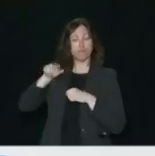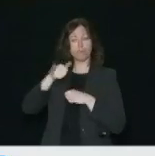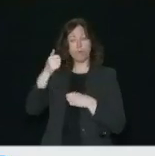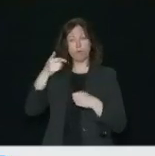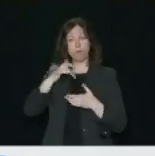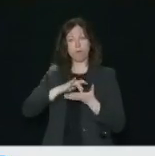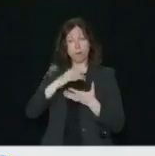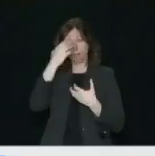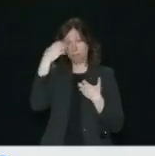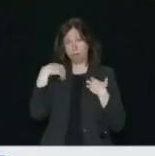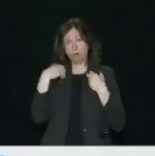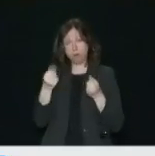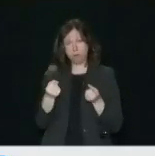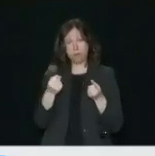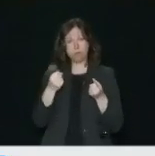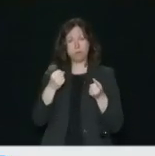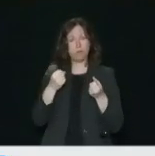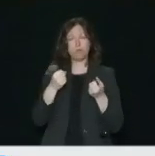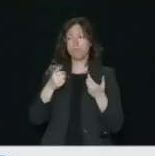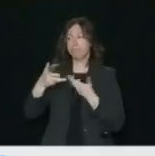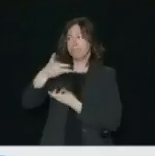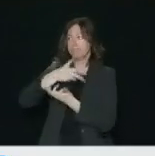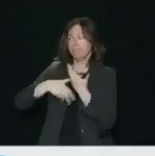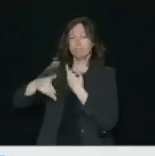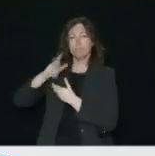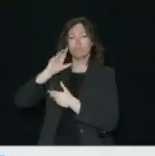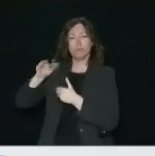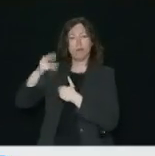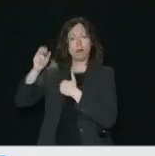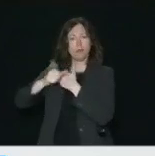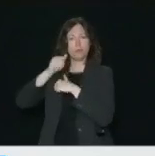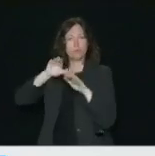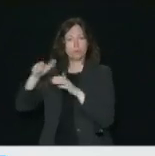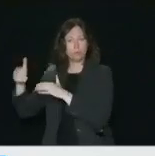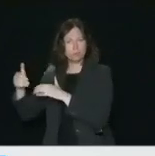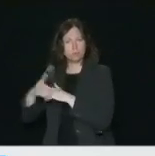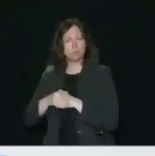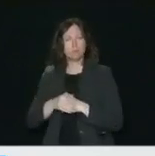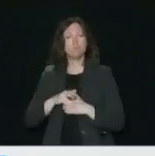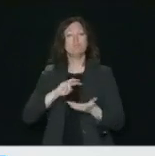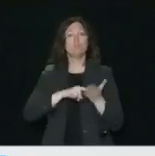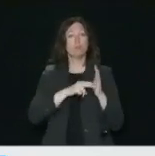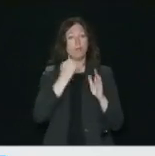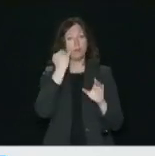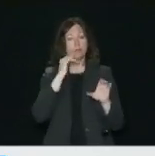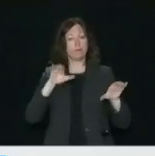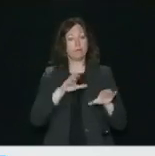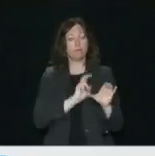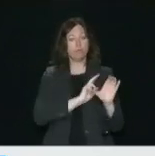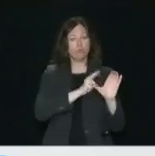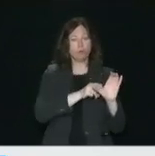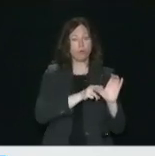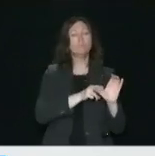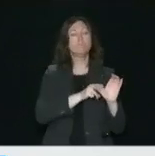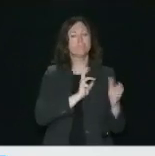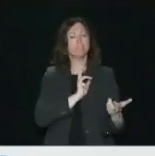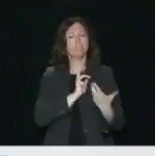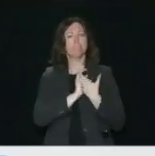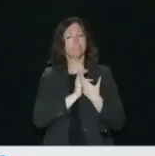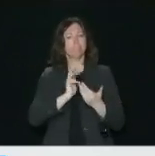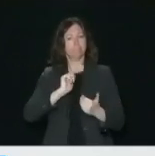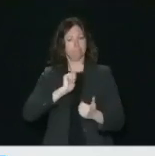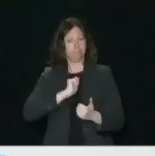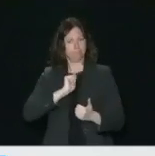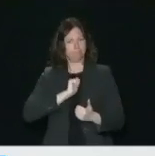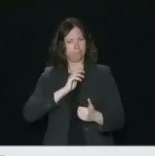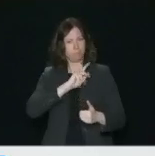the SARS-CoV-2 virus to continuously evolve, we are closely monitoring the domestic and international